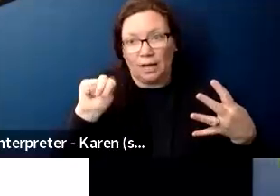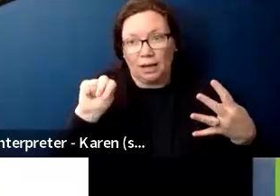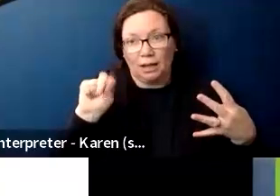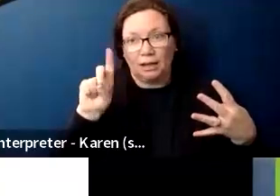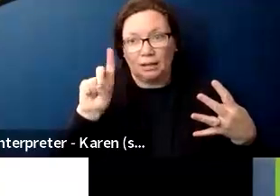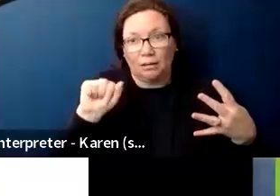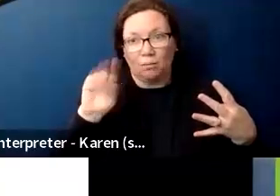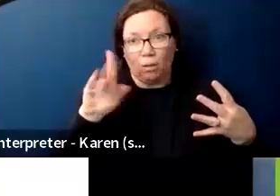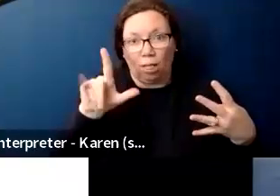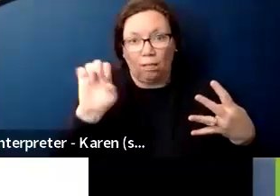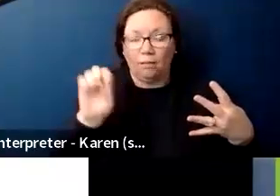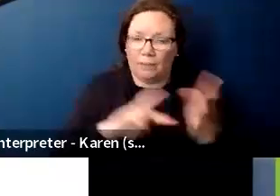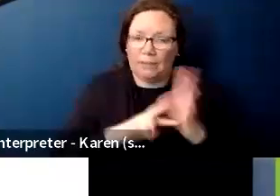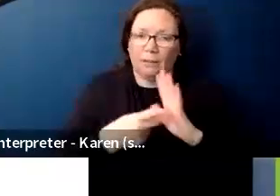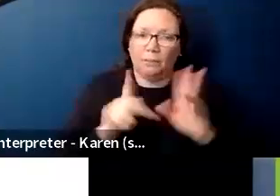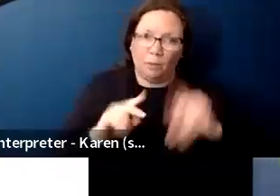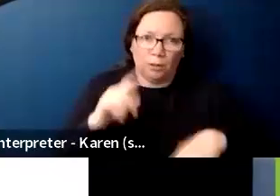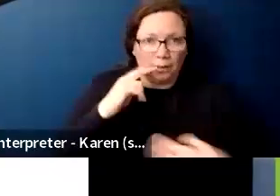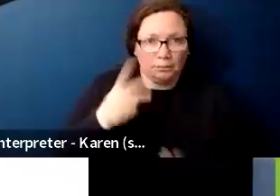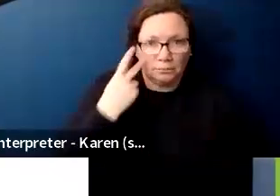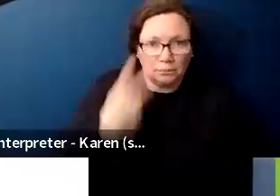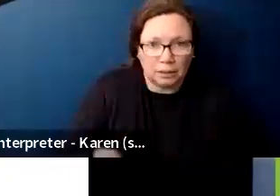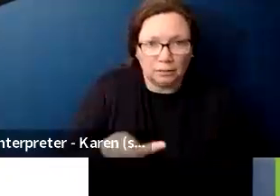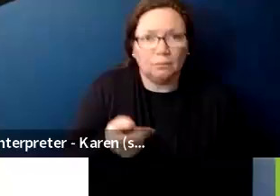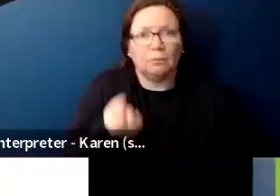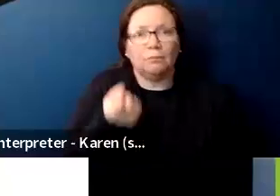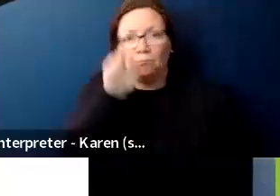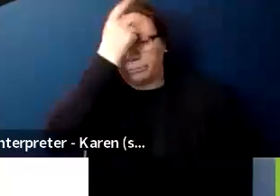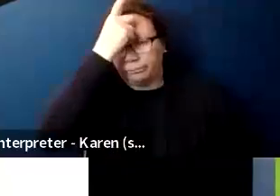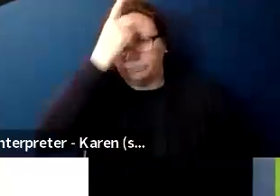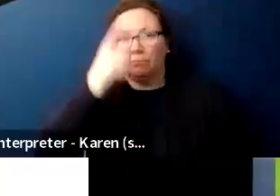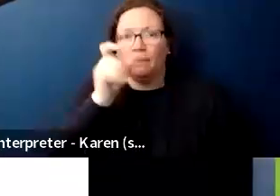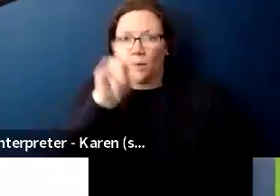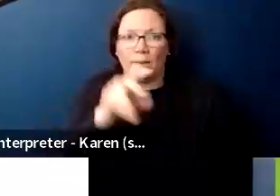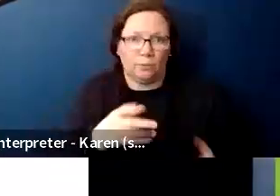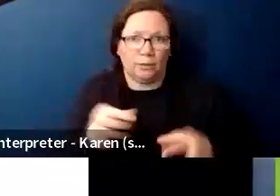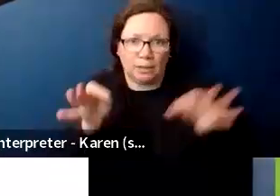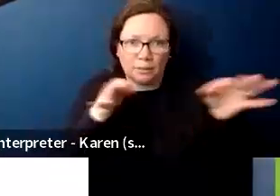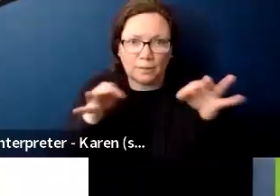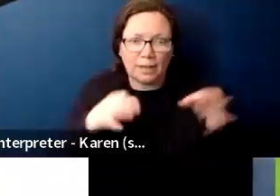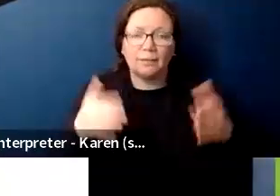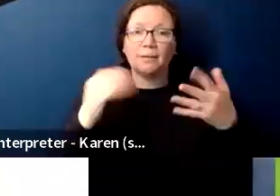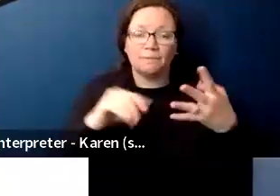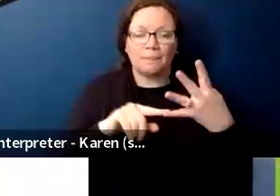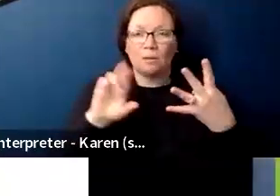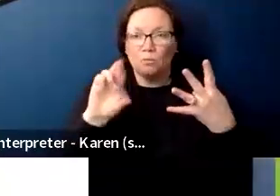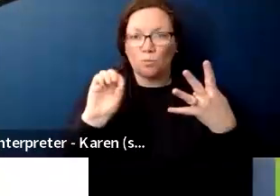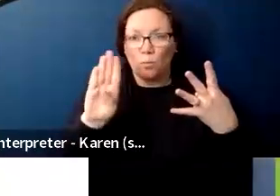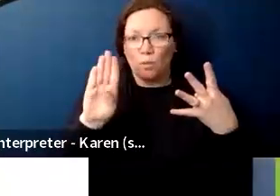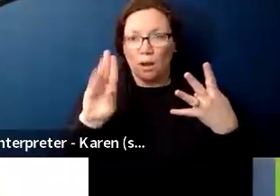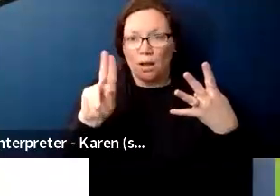and understand what we're communicating. And then robust, that has to do with no matter what